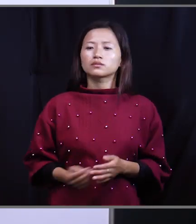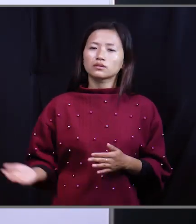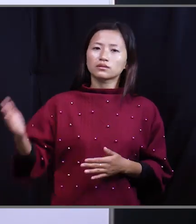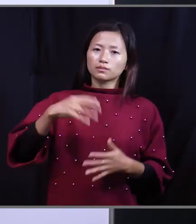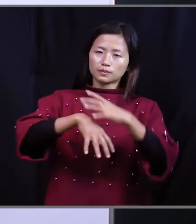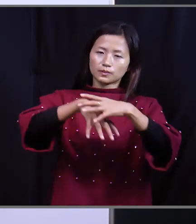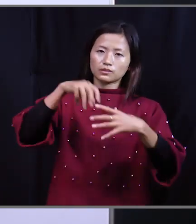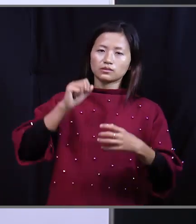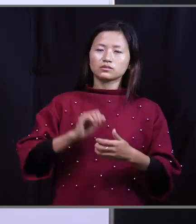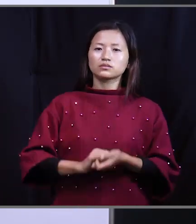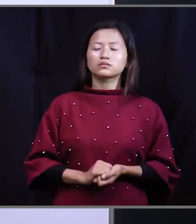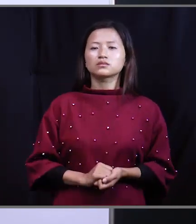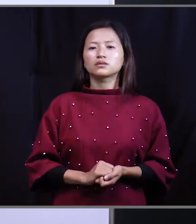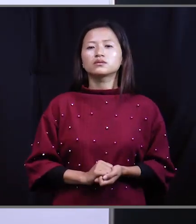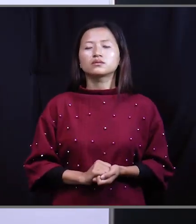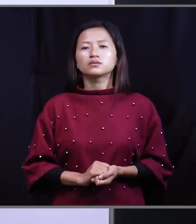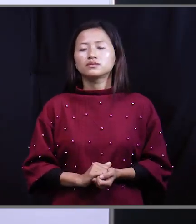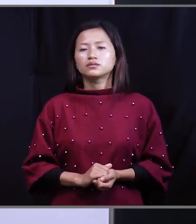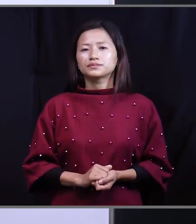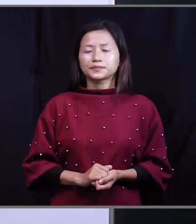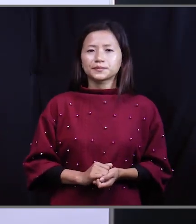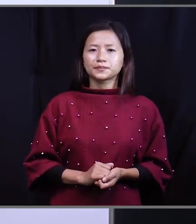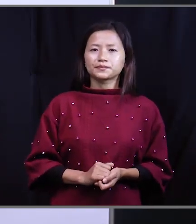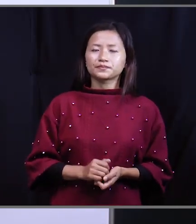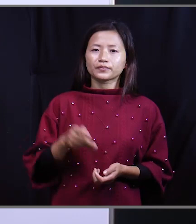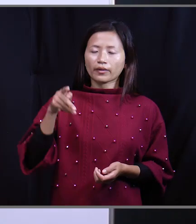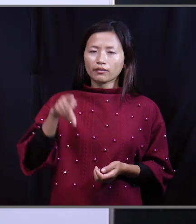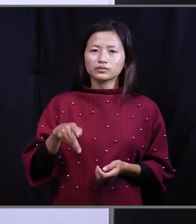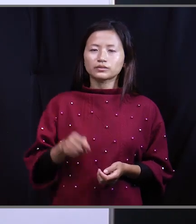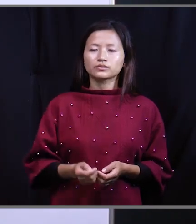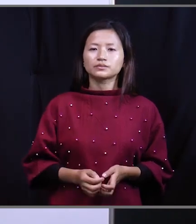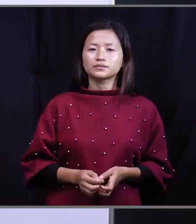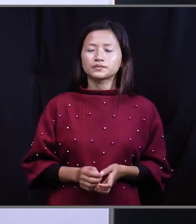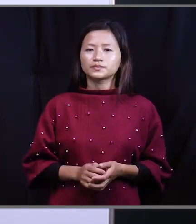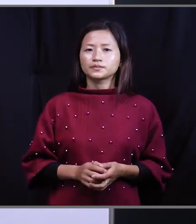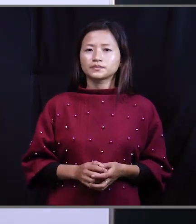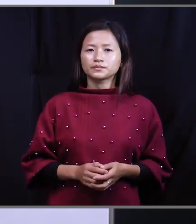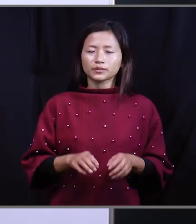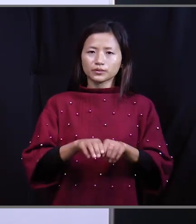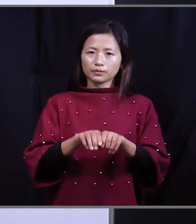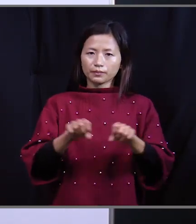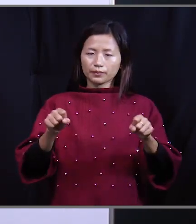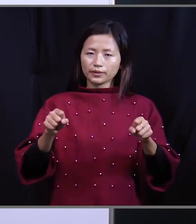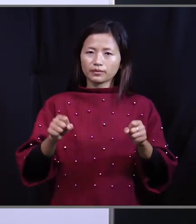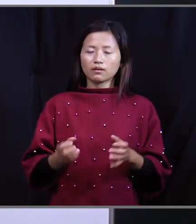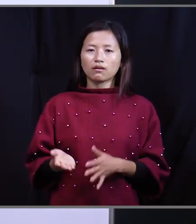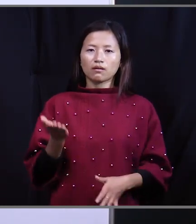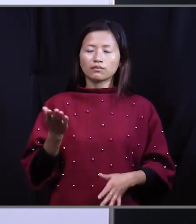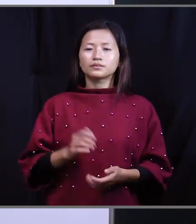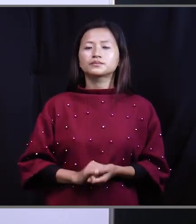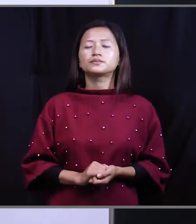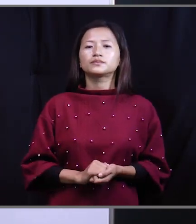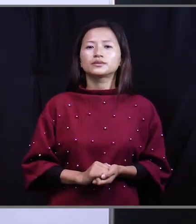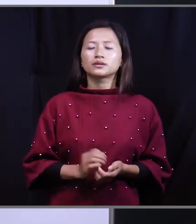comes out, these two nuclear membranes slowly comes out, it will break up and